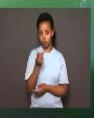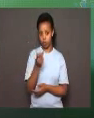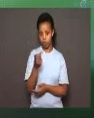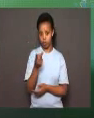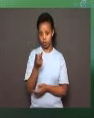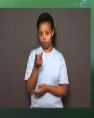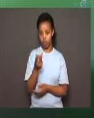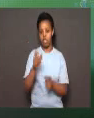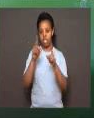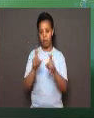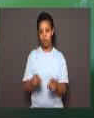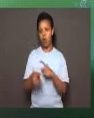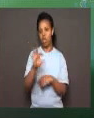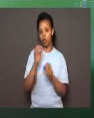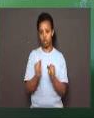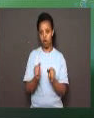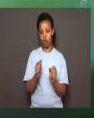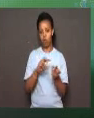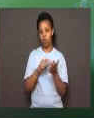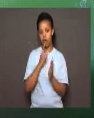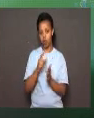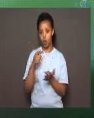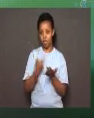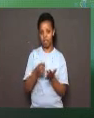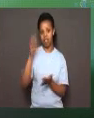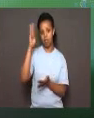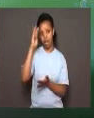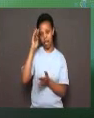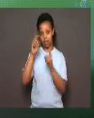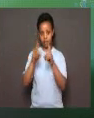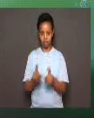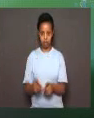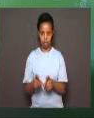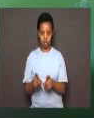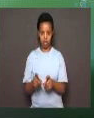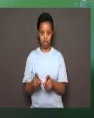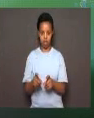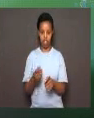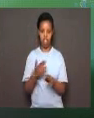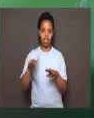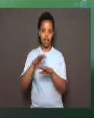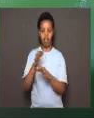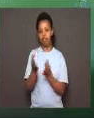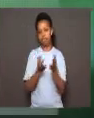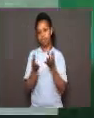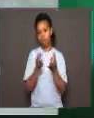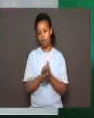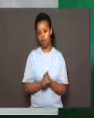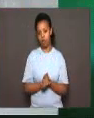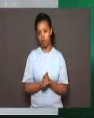be detected by Benedict's reagent, as described above.